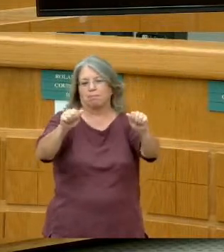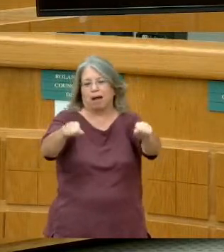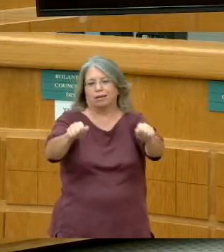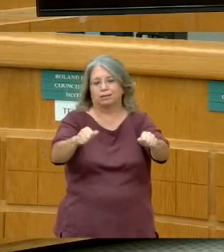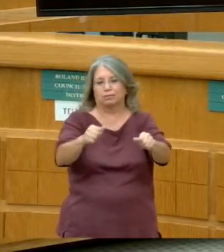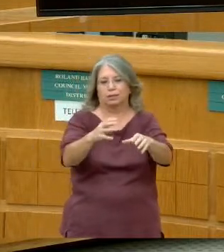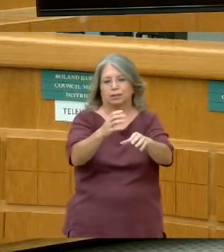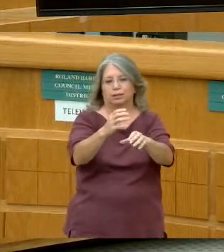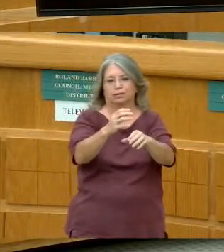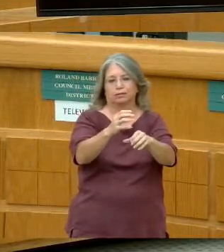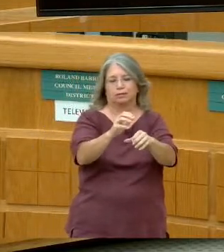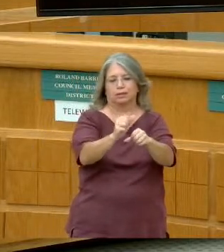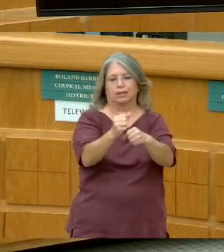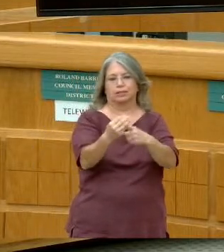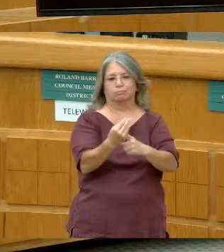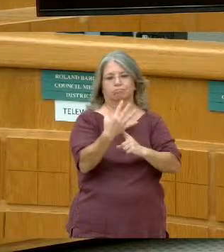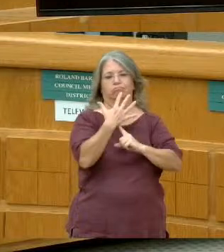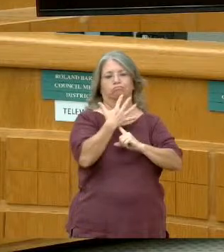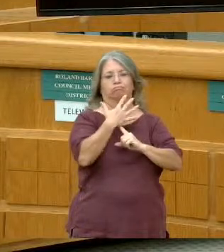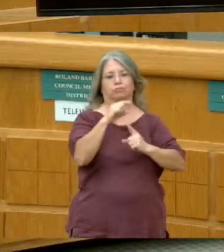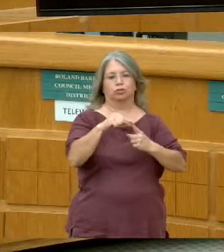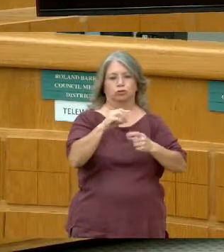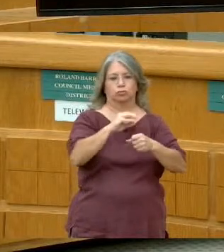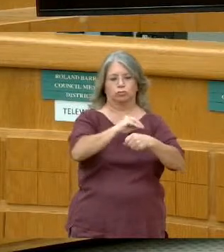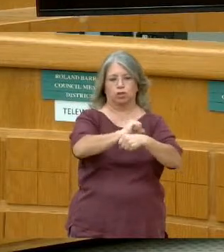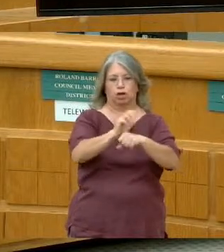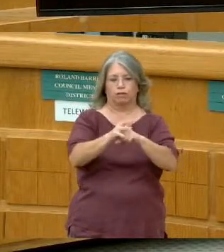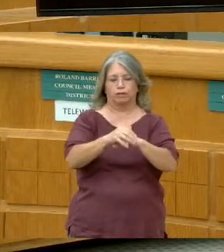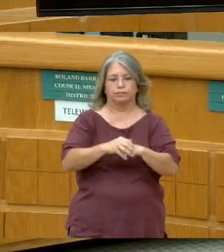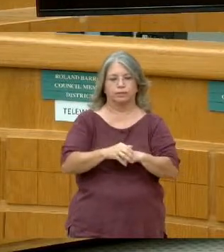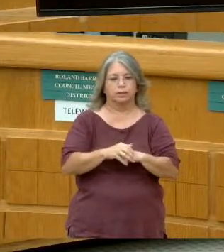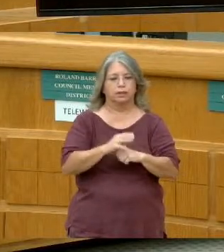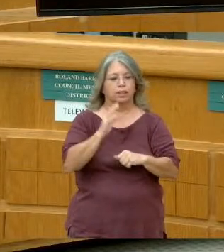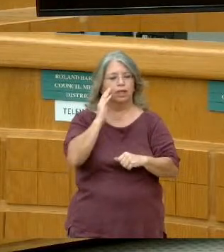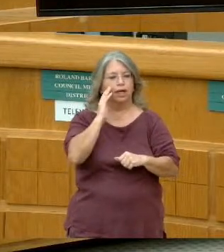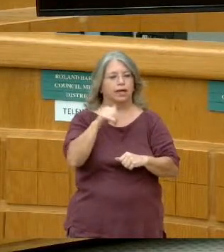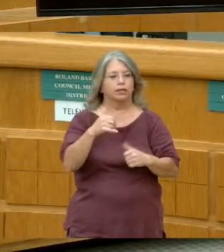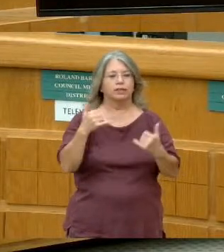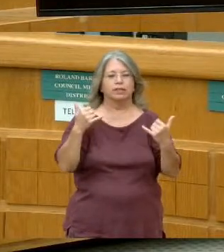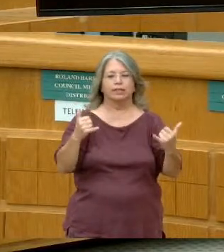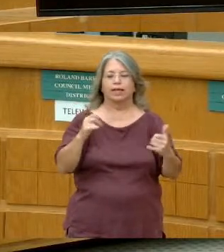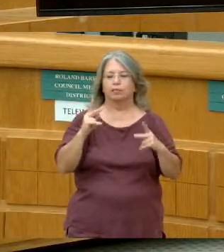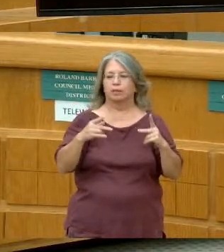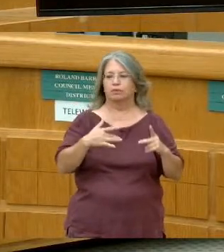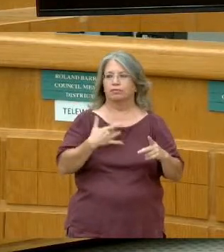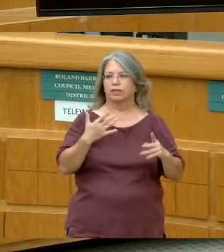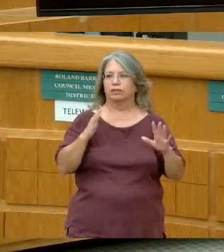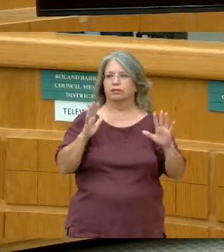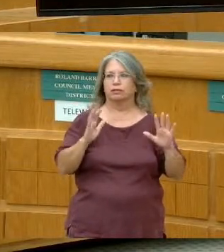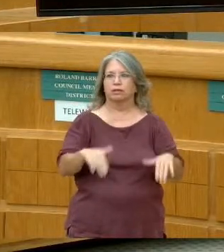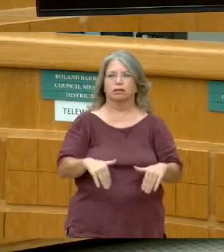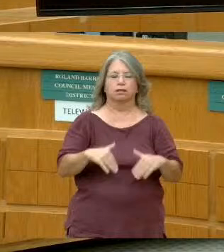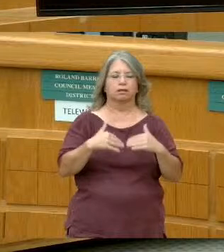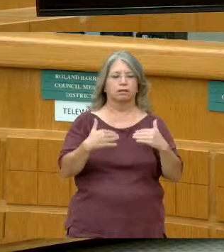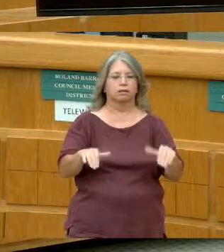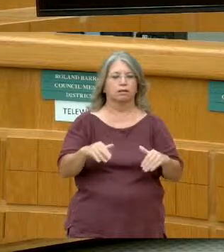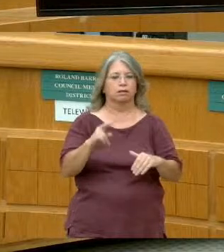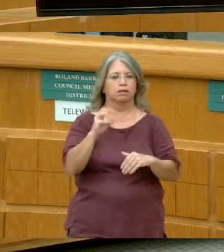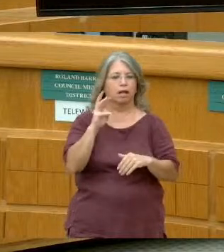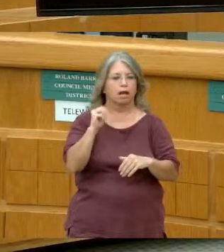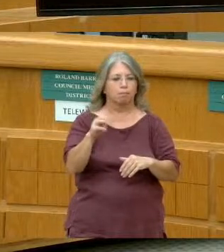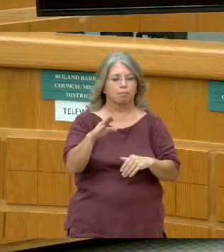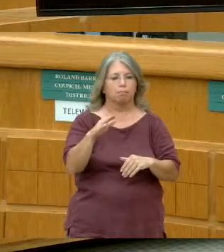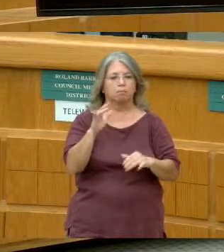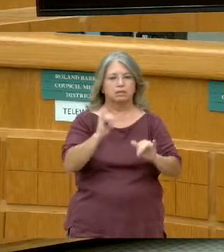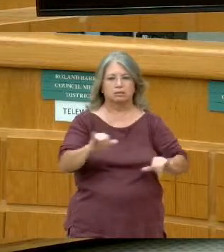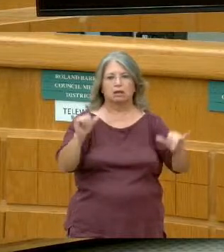area to a reasonable level. I know we're a little bit numb at this point, and 300 something cases day after day after